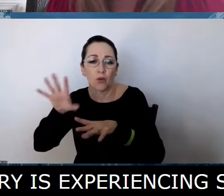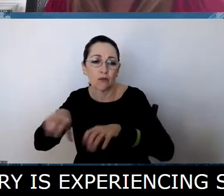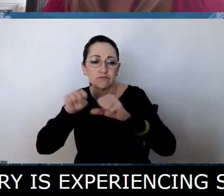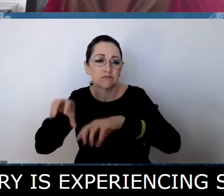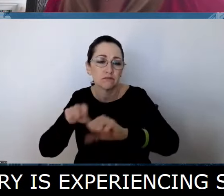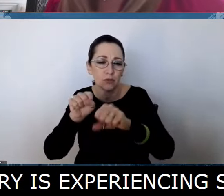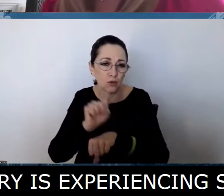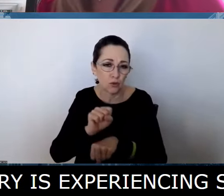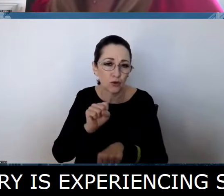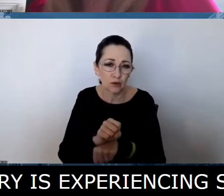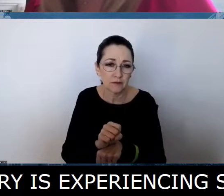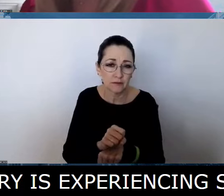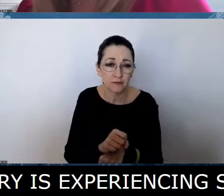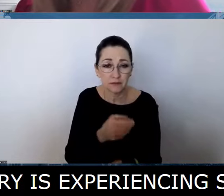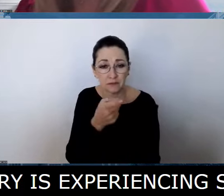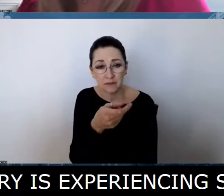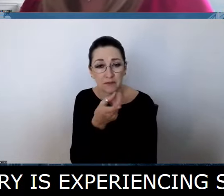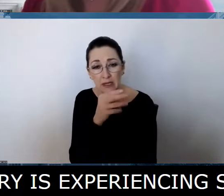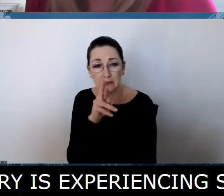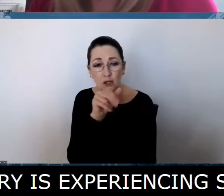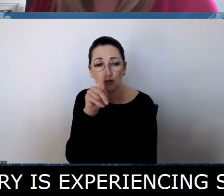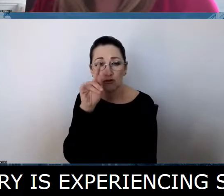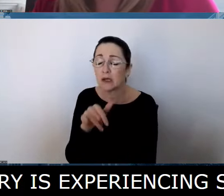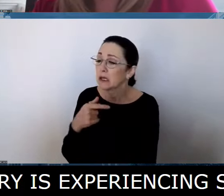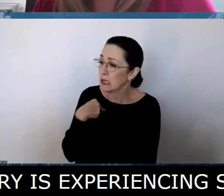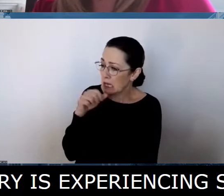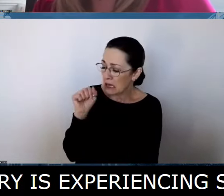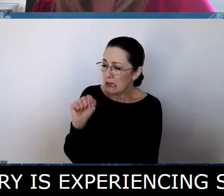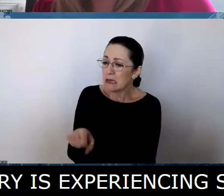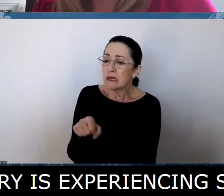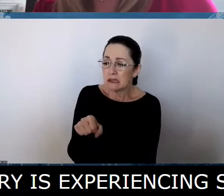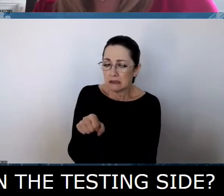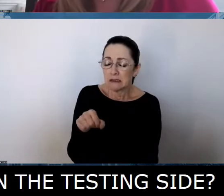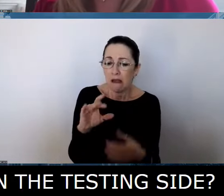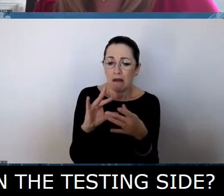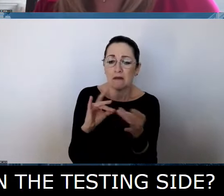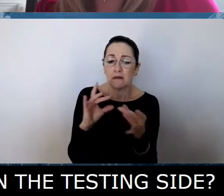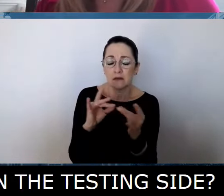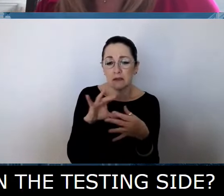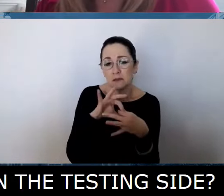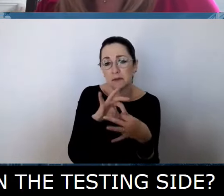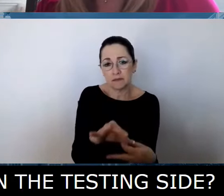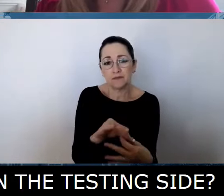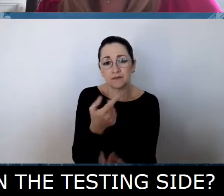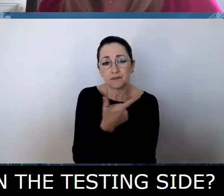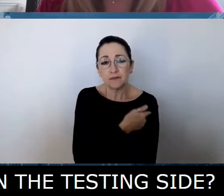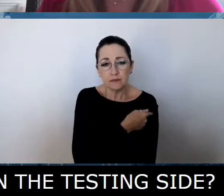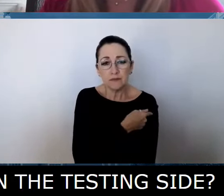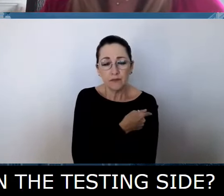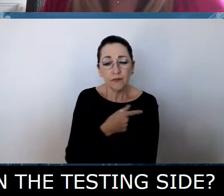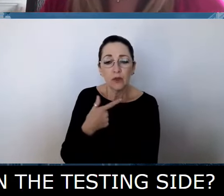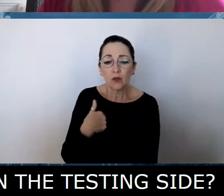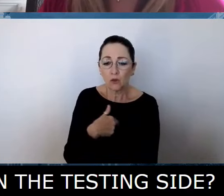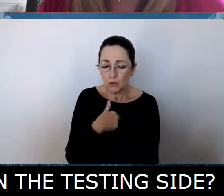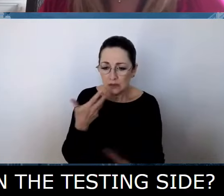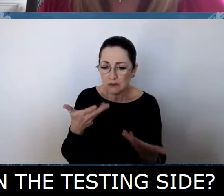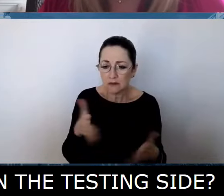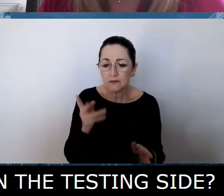I can speak on the vaccination side the best, where, we have